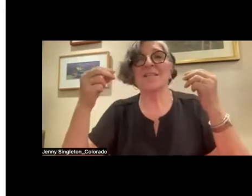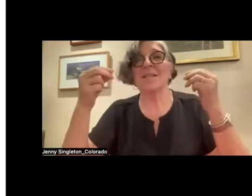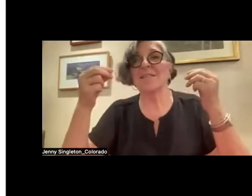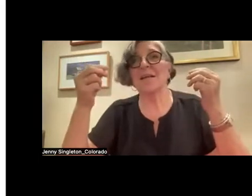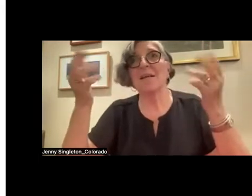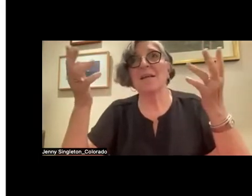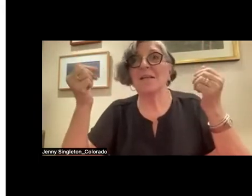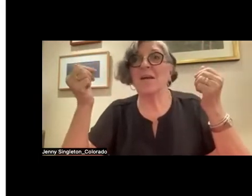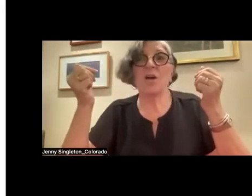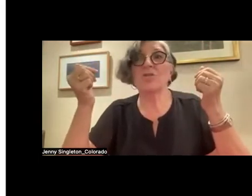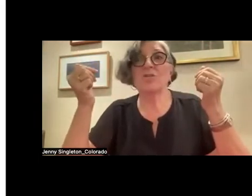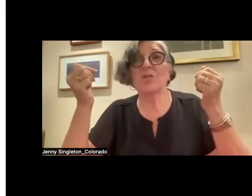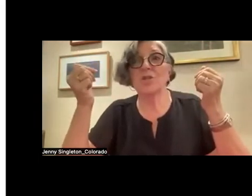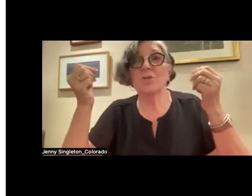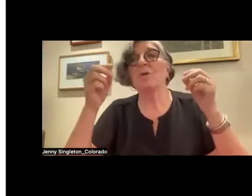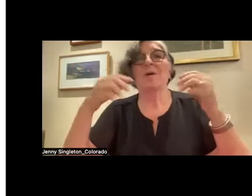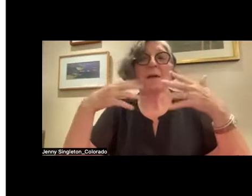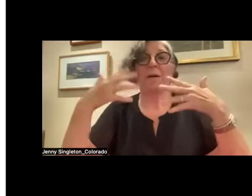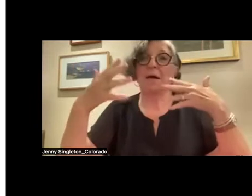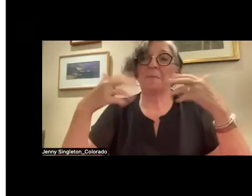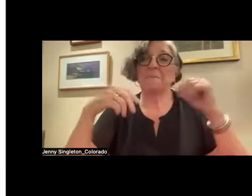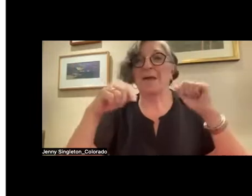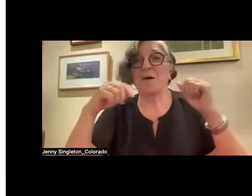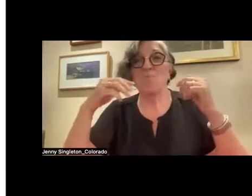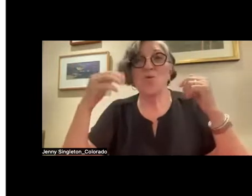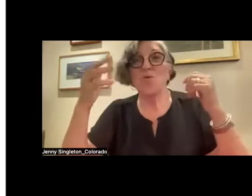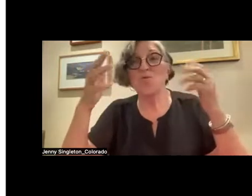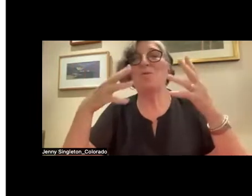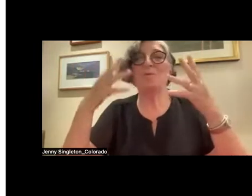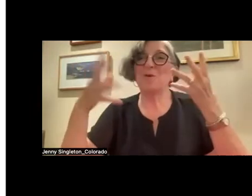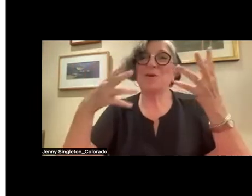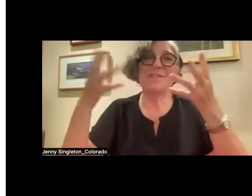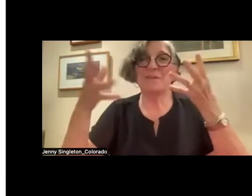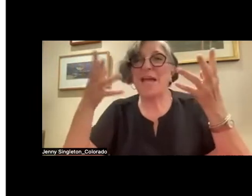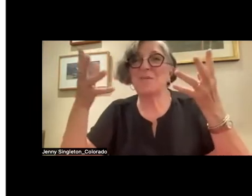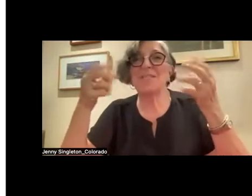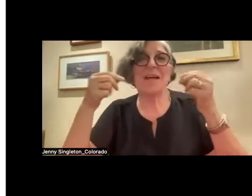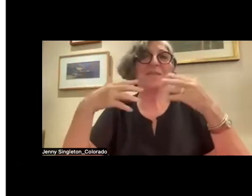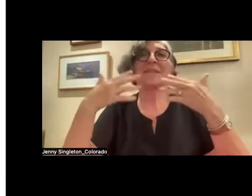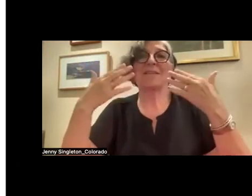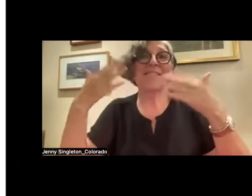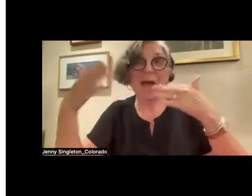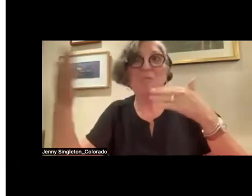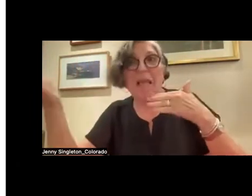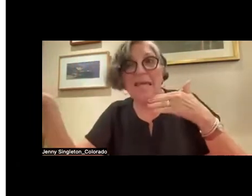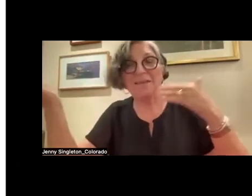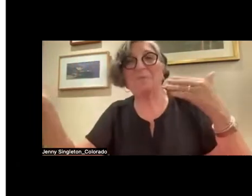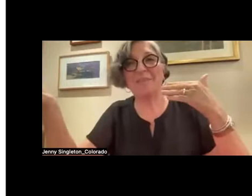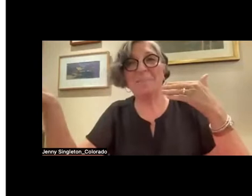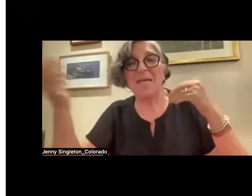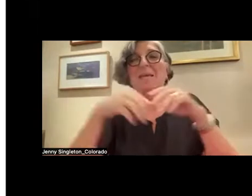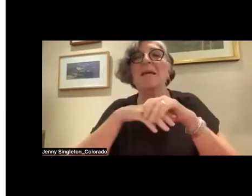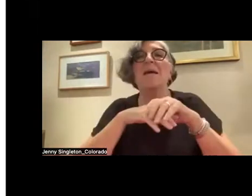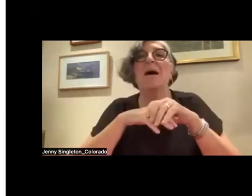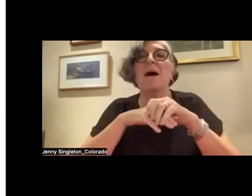in the sense that, like cock-a-doodle-doo, like moo, words that are animal sounds sound like what